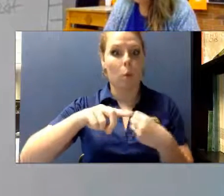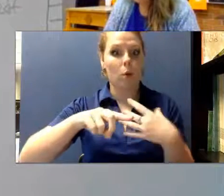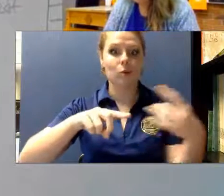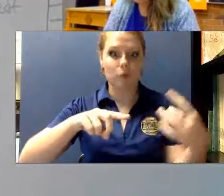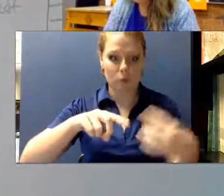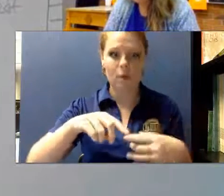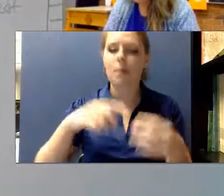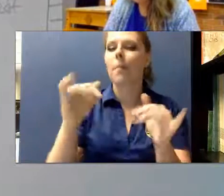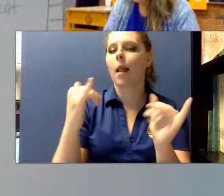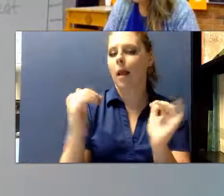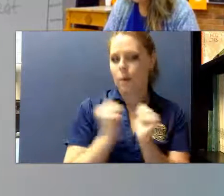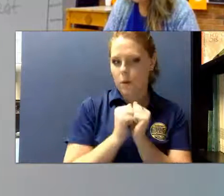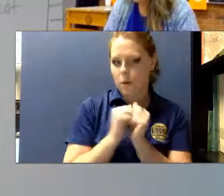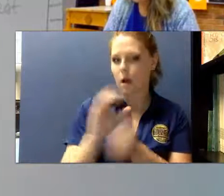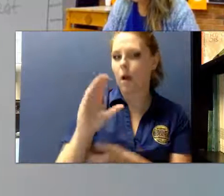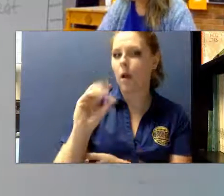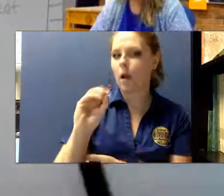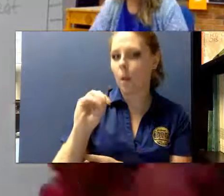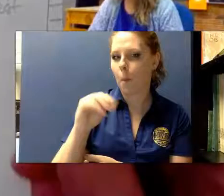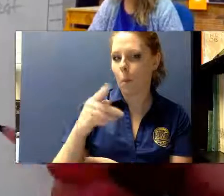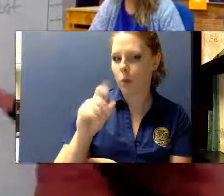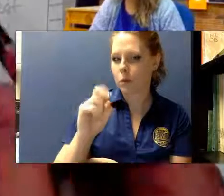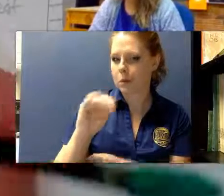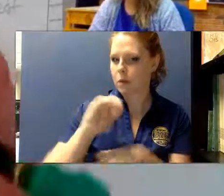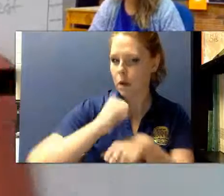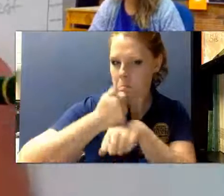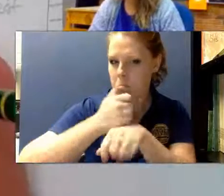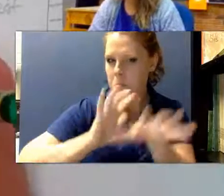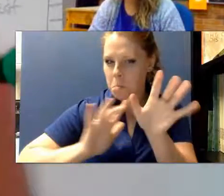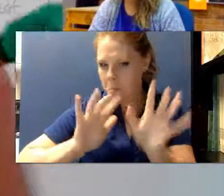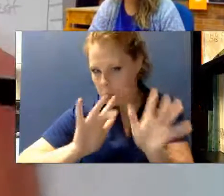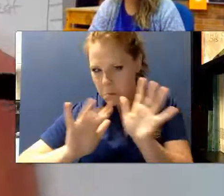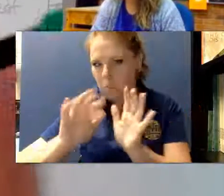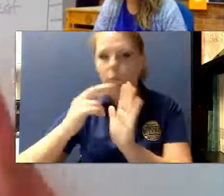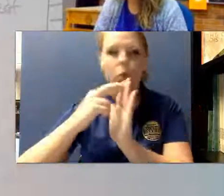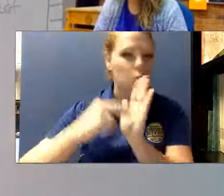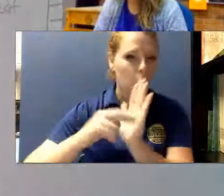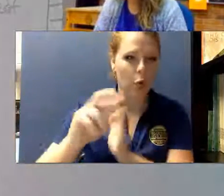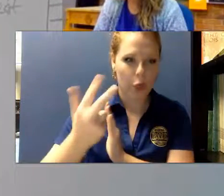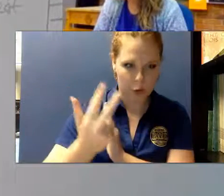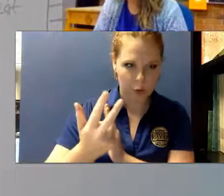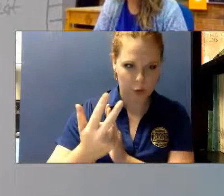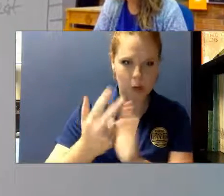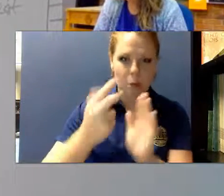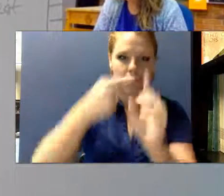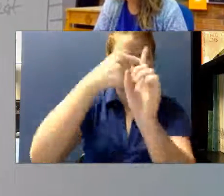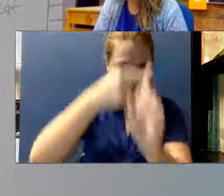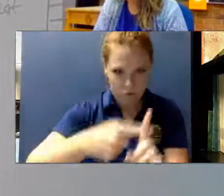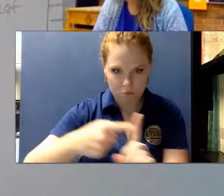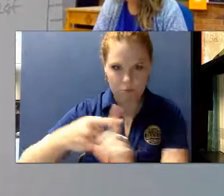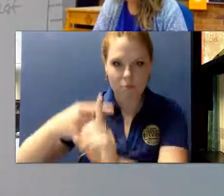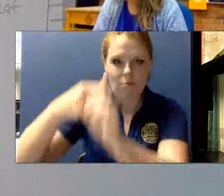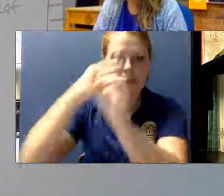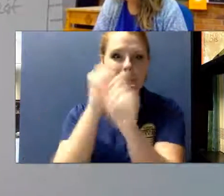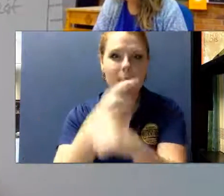So play around with composition, do your thumbnail sketches, play around with the rule of thirds, make sure that